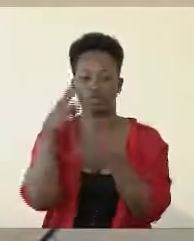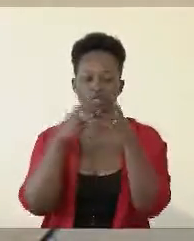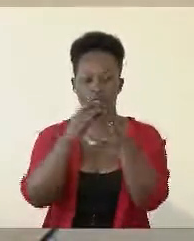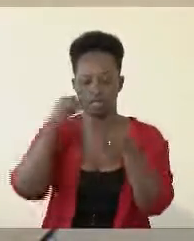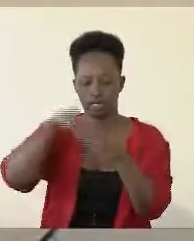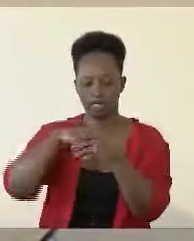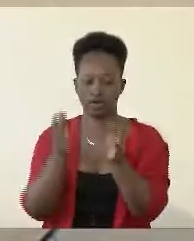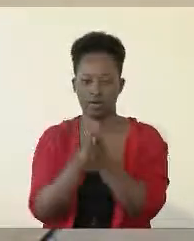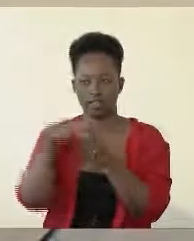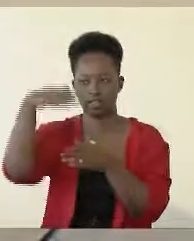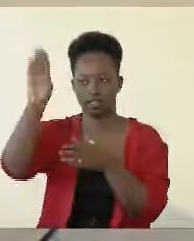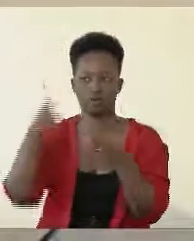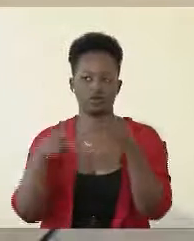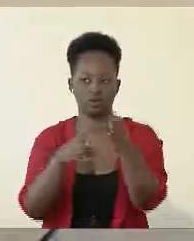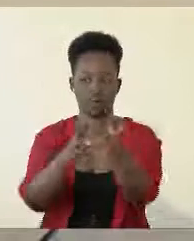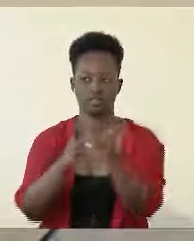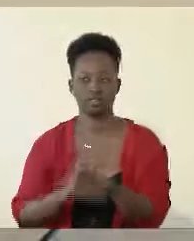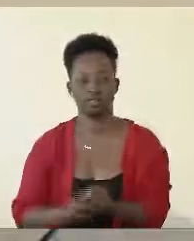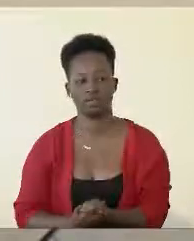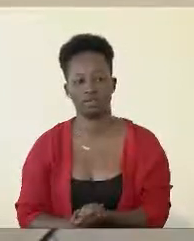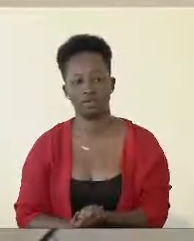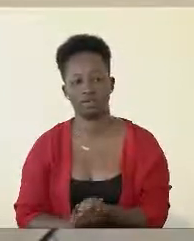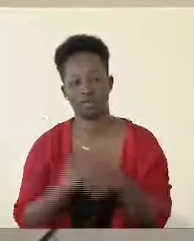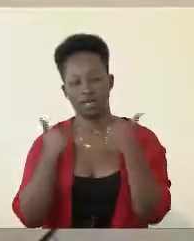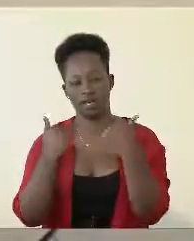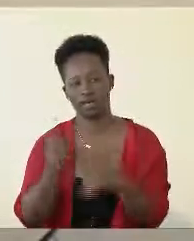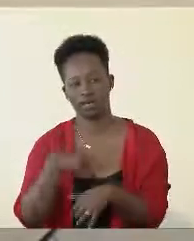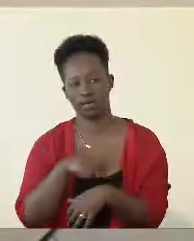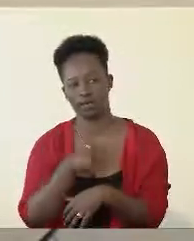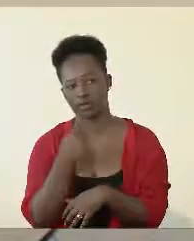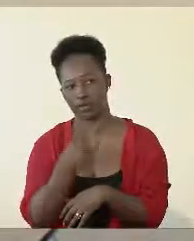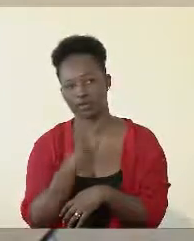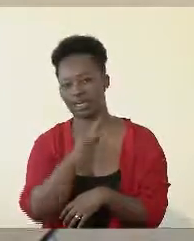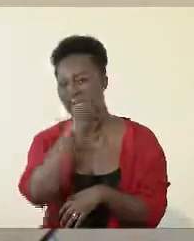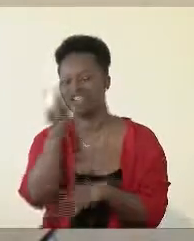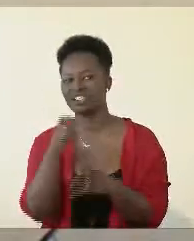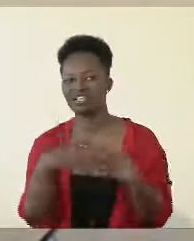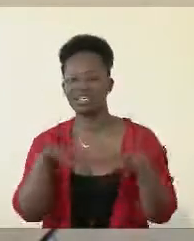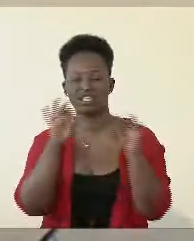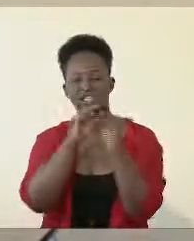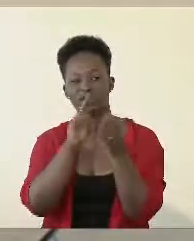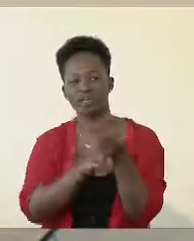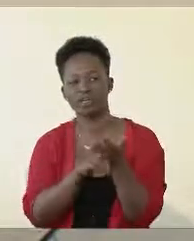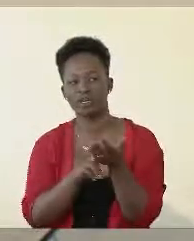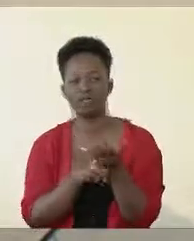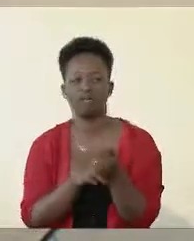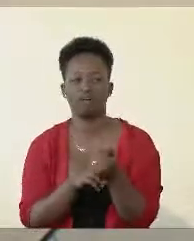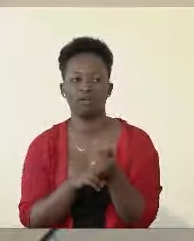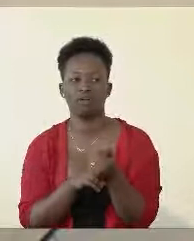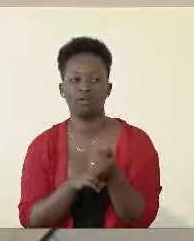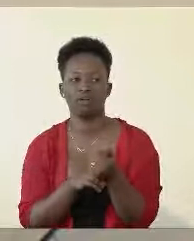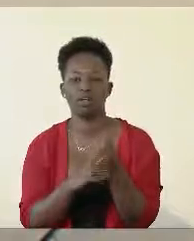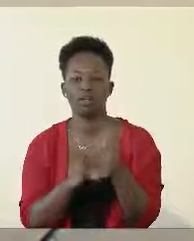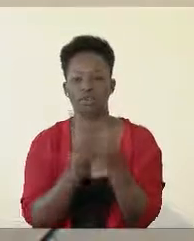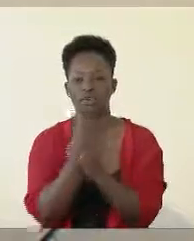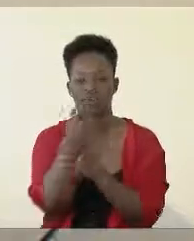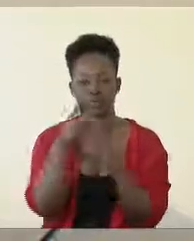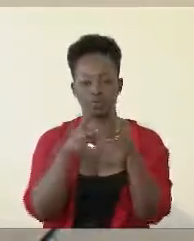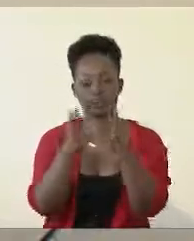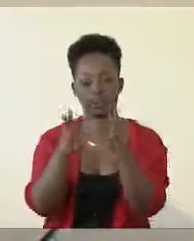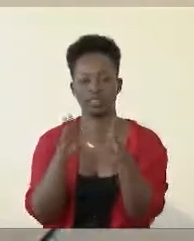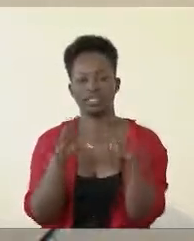part D, where we have to analyze the contribution of applying growth strategies in the business. So there are very